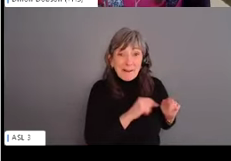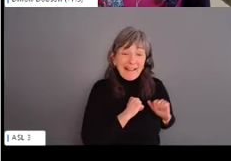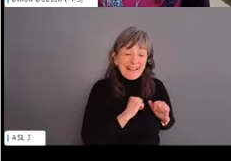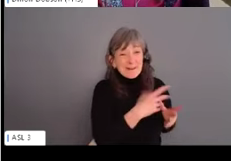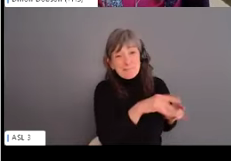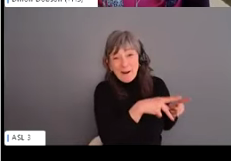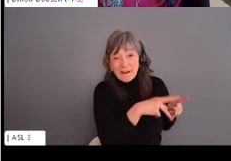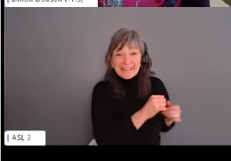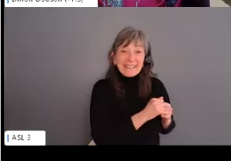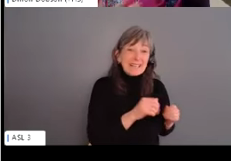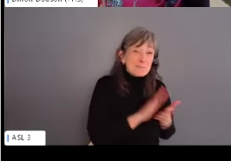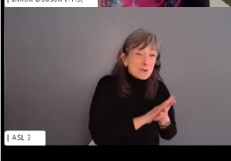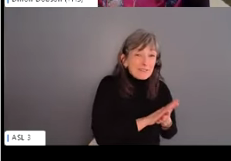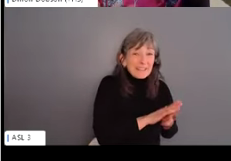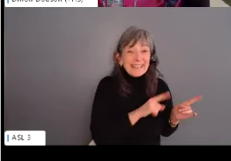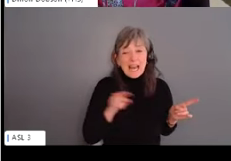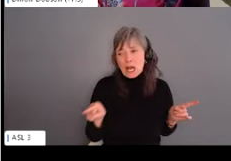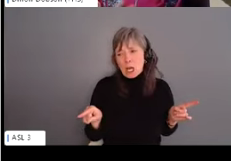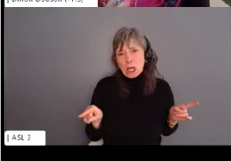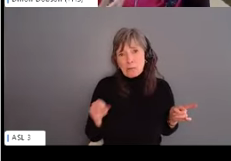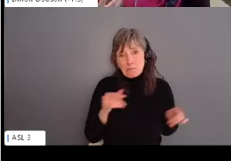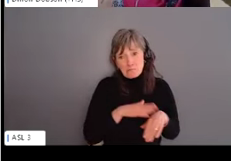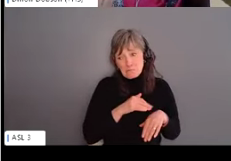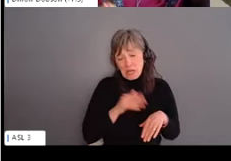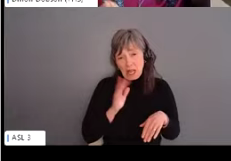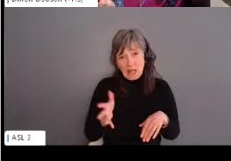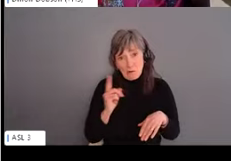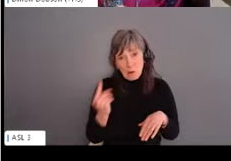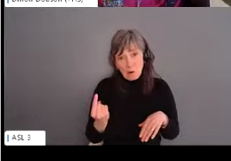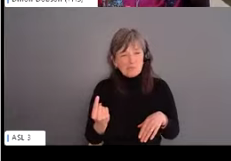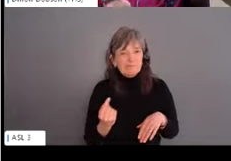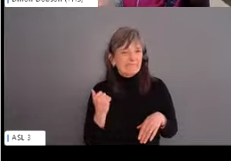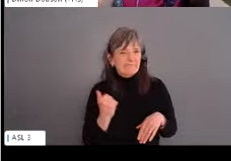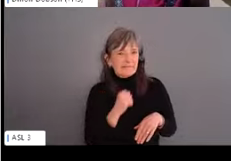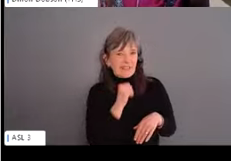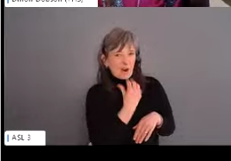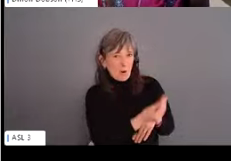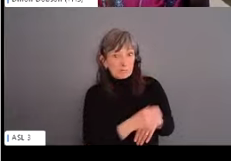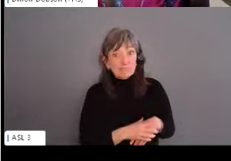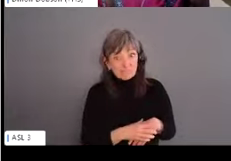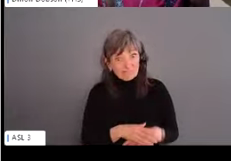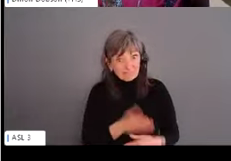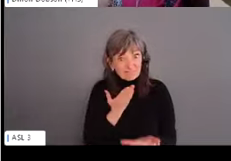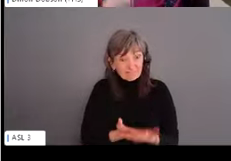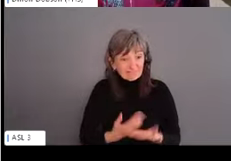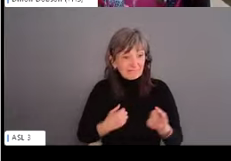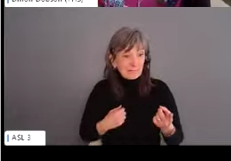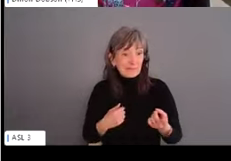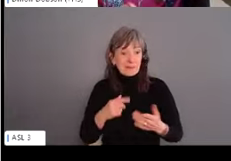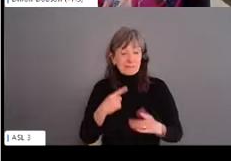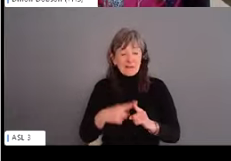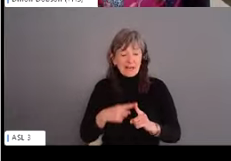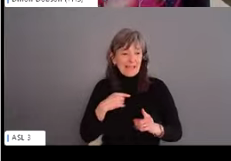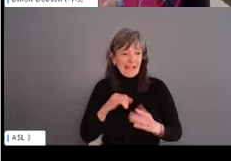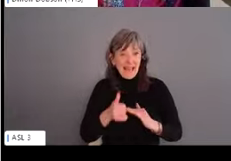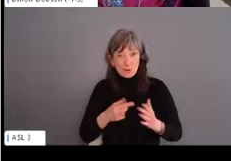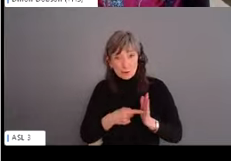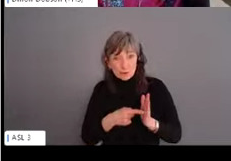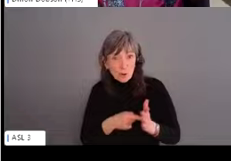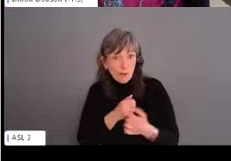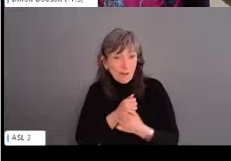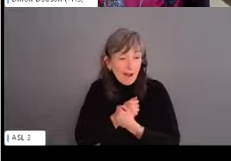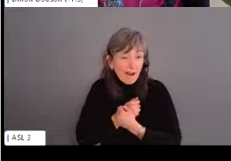with animals, it's really telling us that pets are completely central to how we both express love and receive love and care within